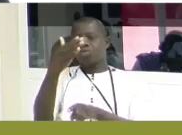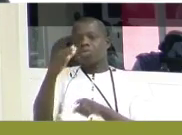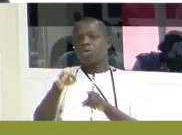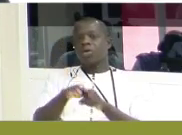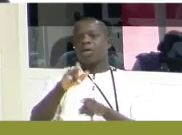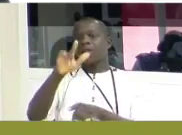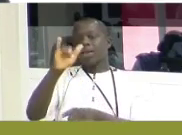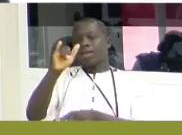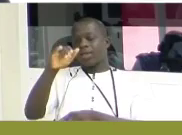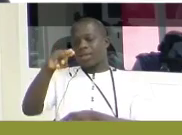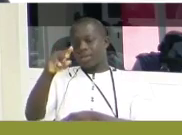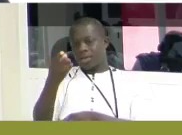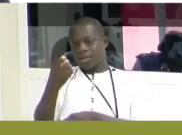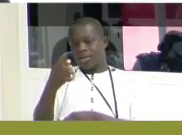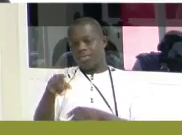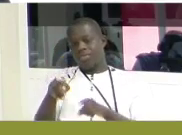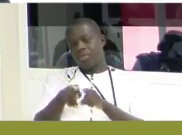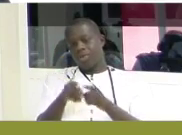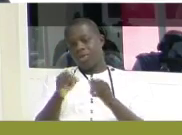administrator.